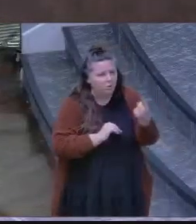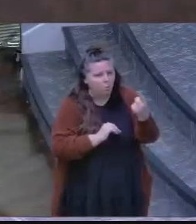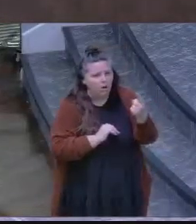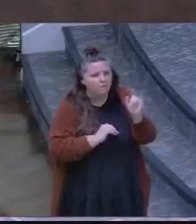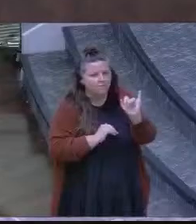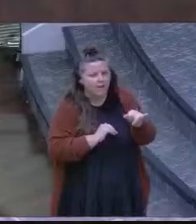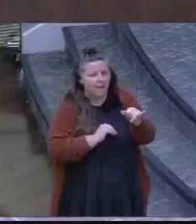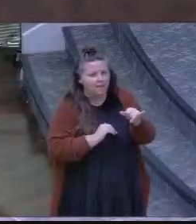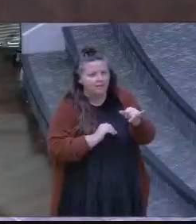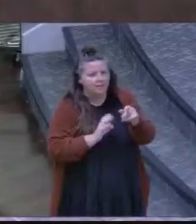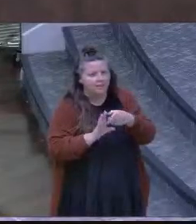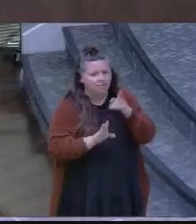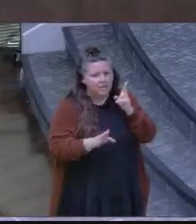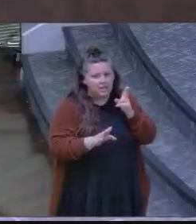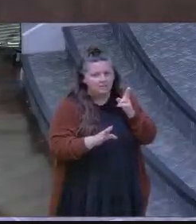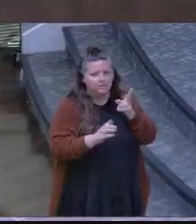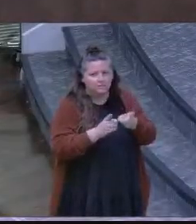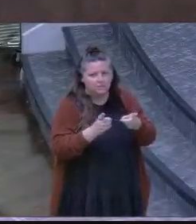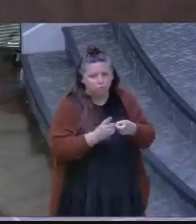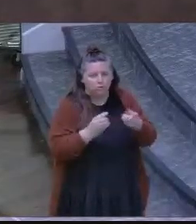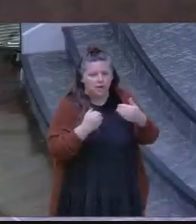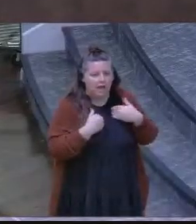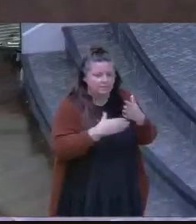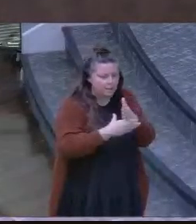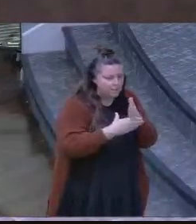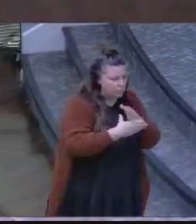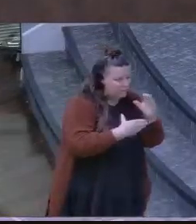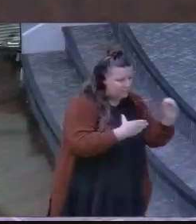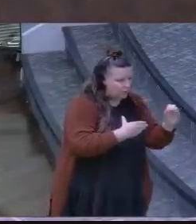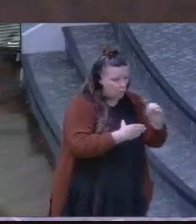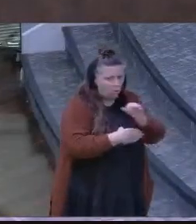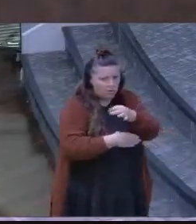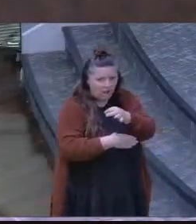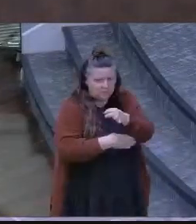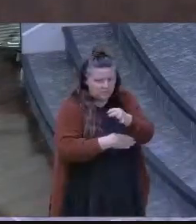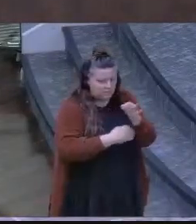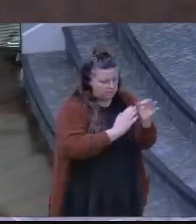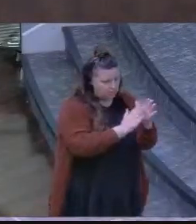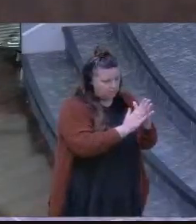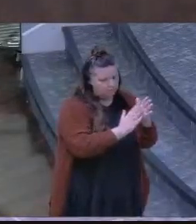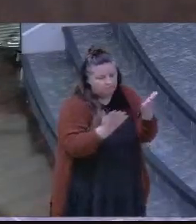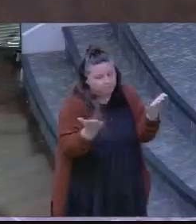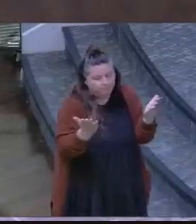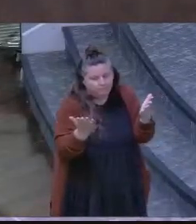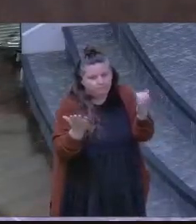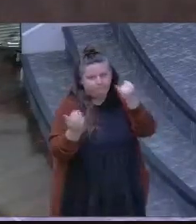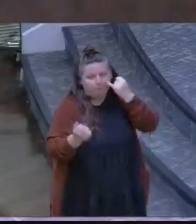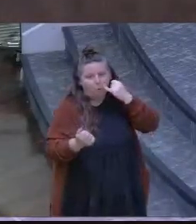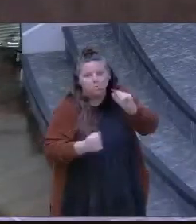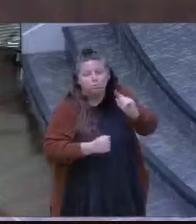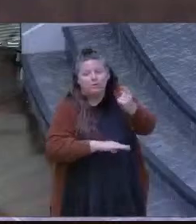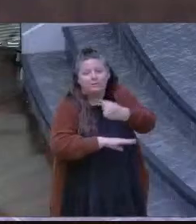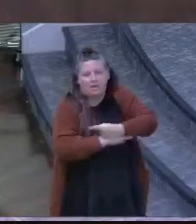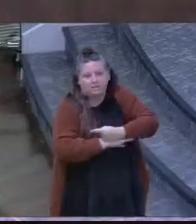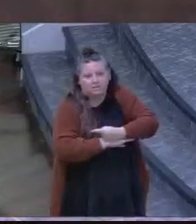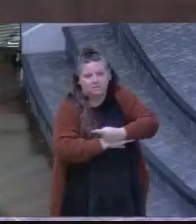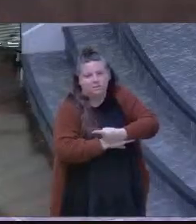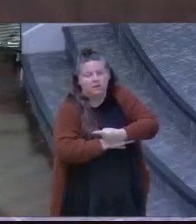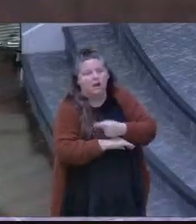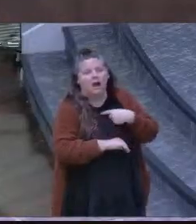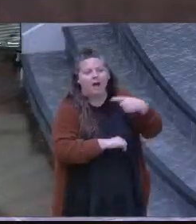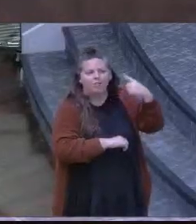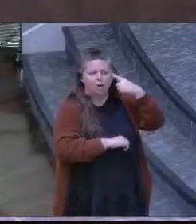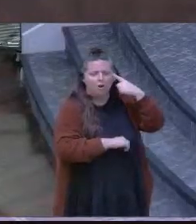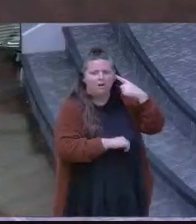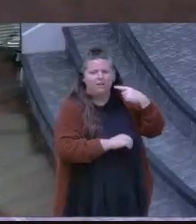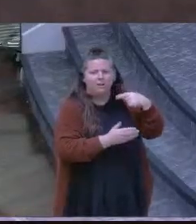the district that has between 0 and 19 days, or let's just say 20 days, that were I thought this was paid